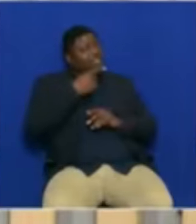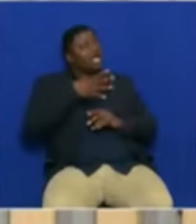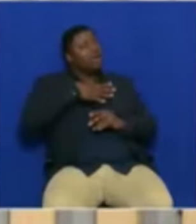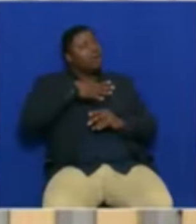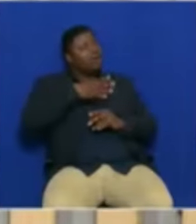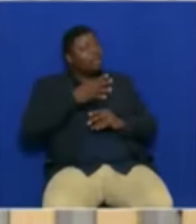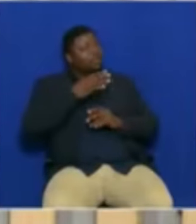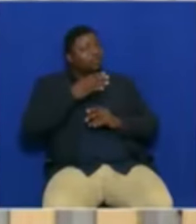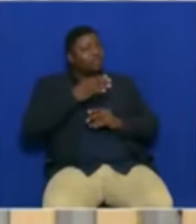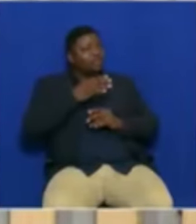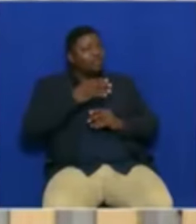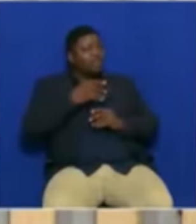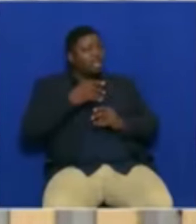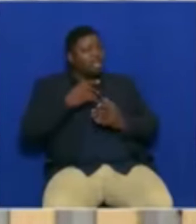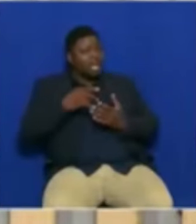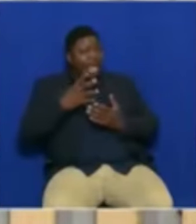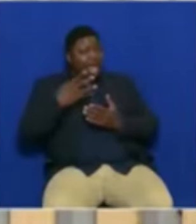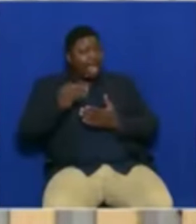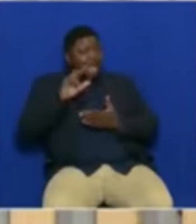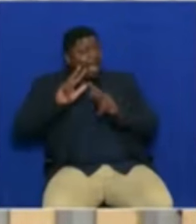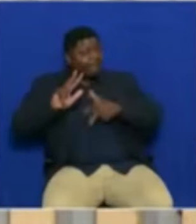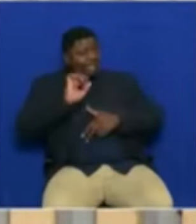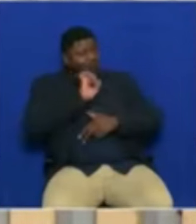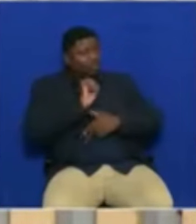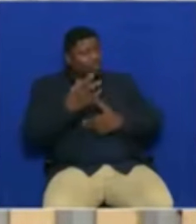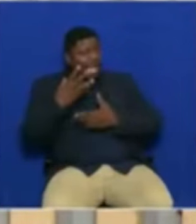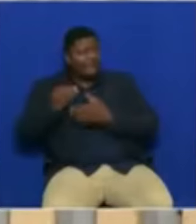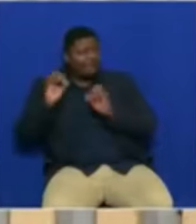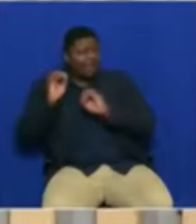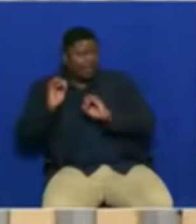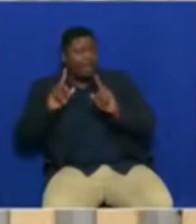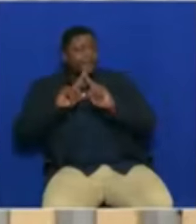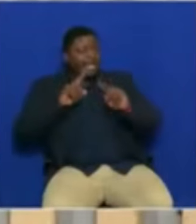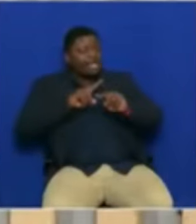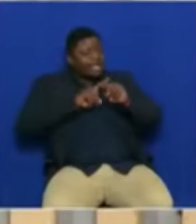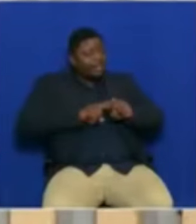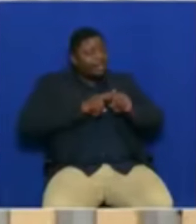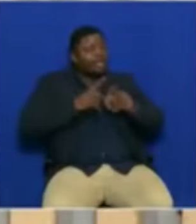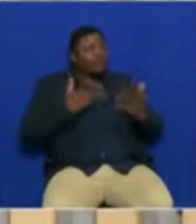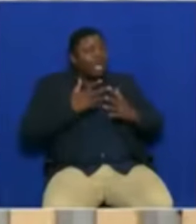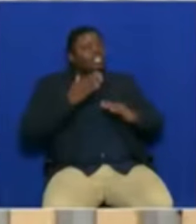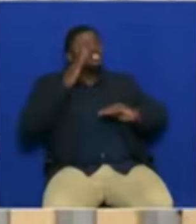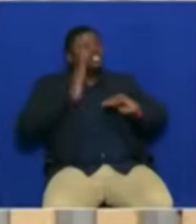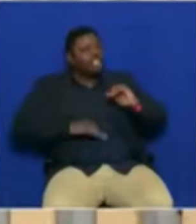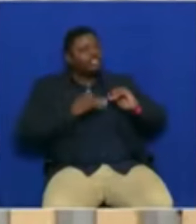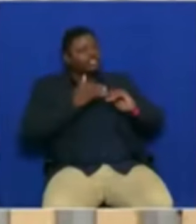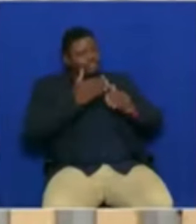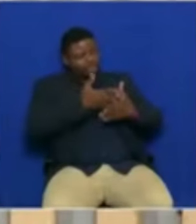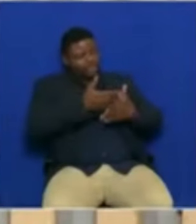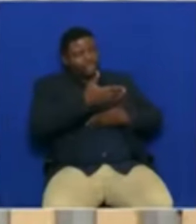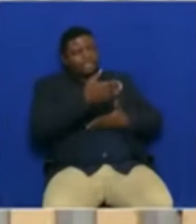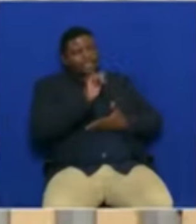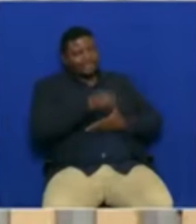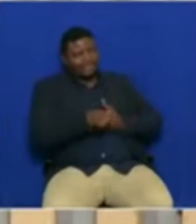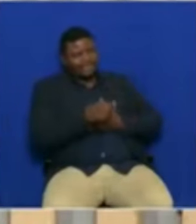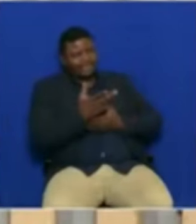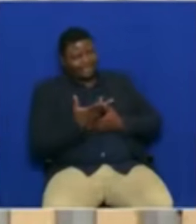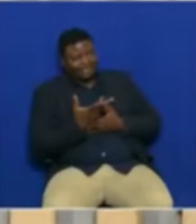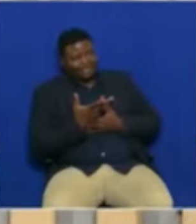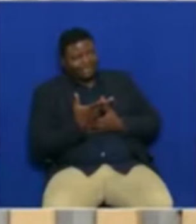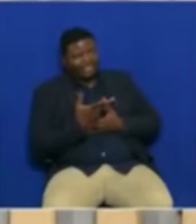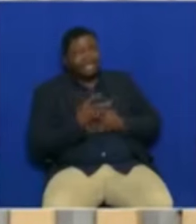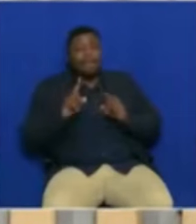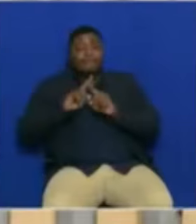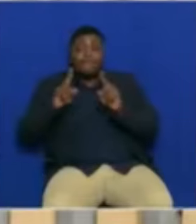reading your charge sheet. It has one heading, which is legal framework, Yes, and the then charge sheet. it discusses